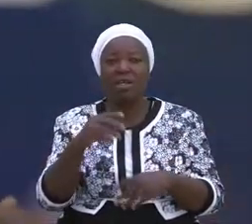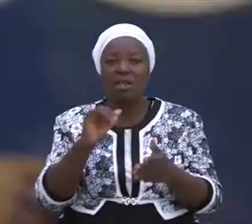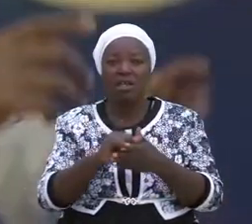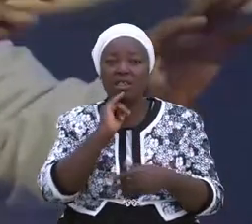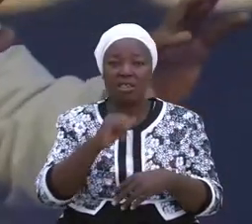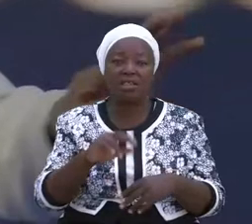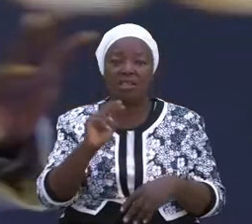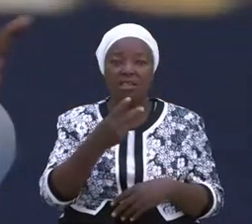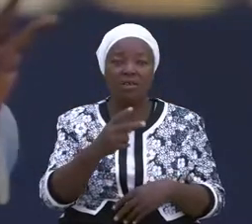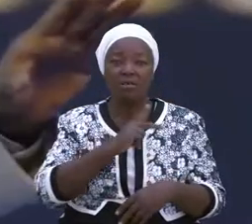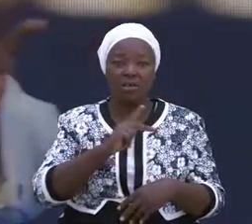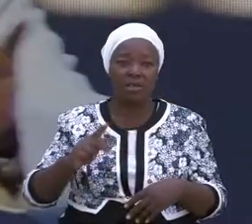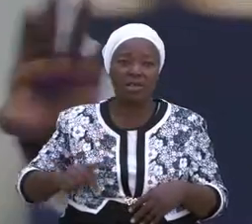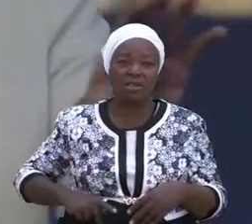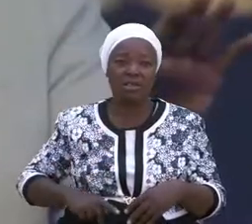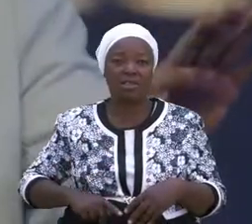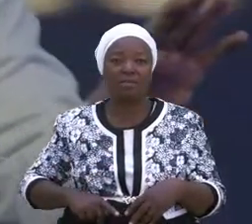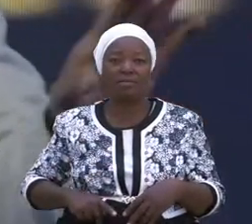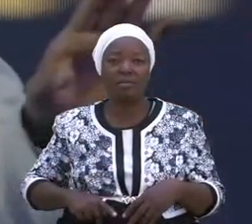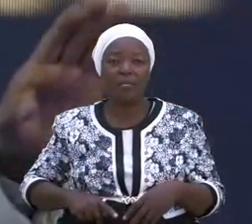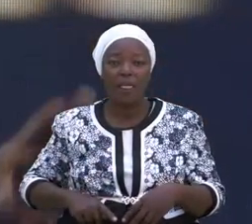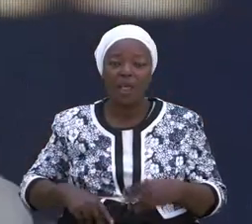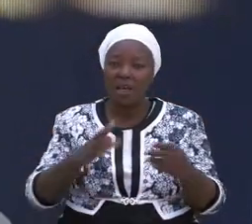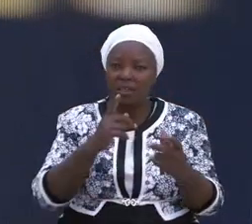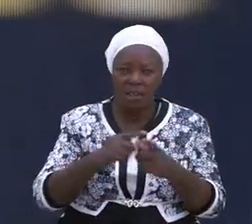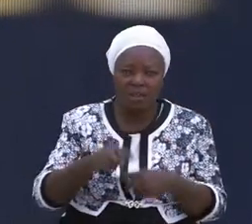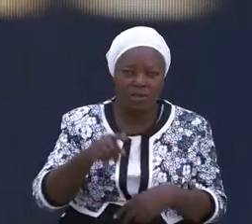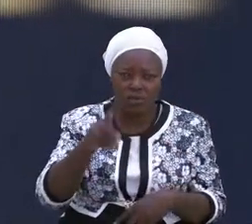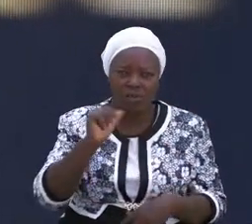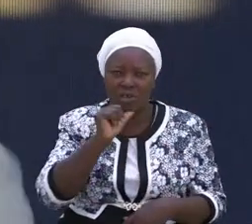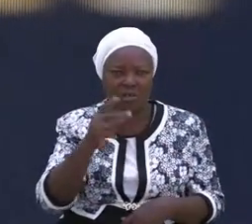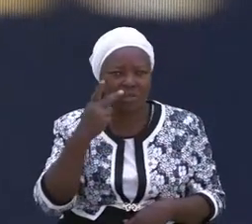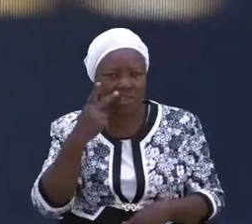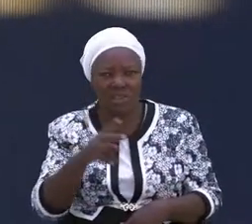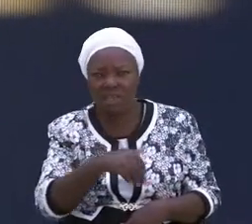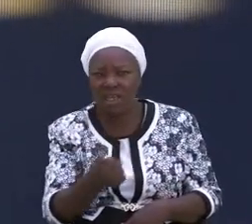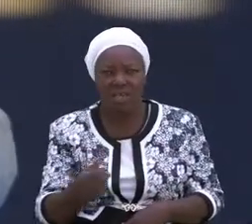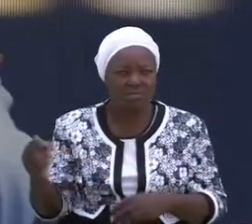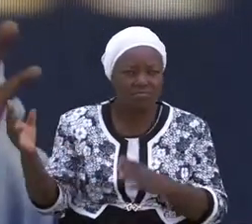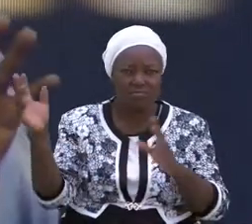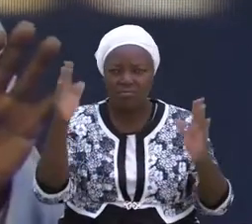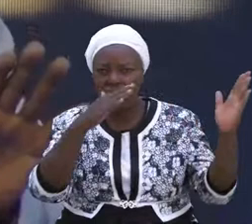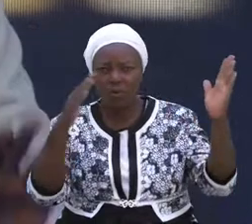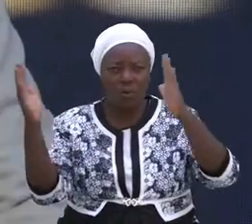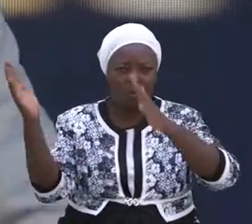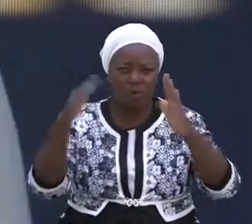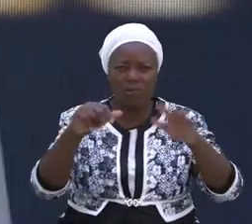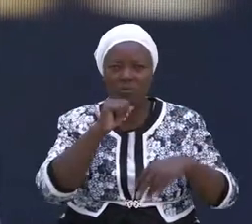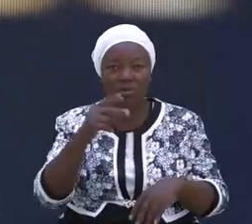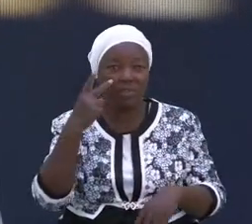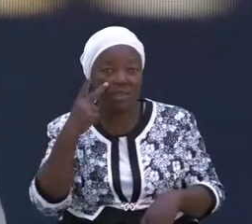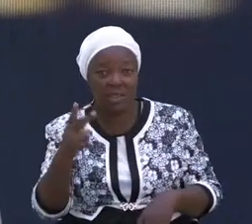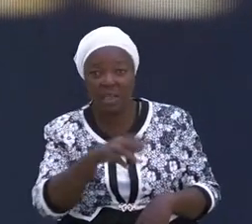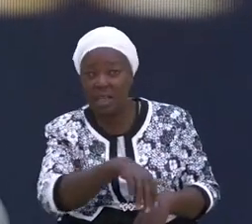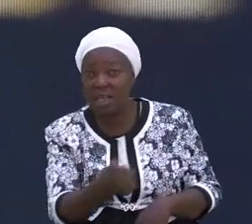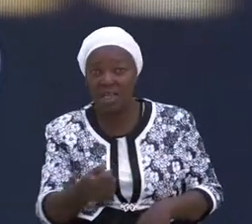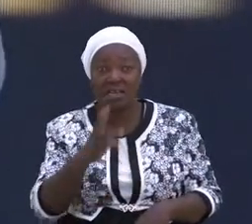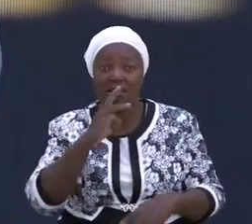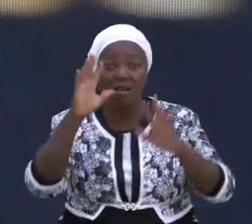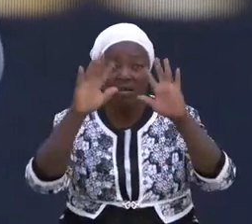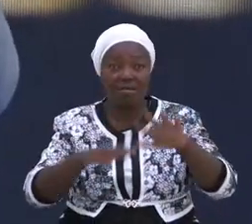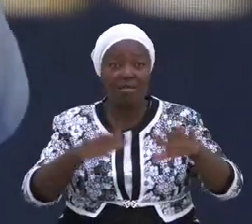18, you will not see any wind, you will not see any rain,